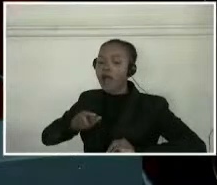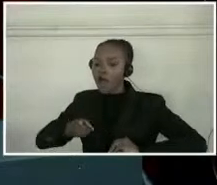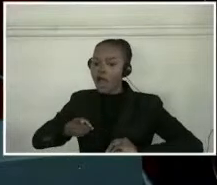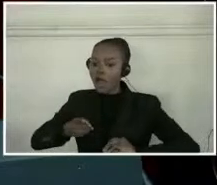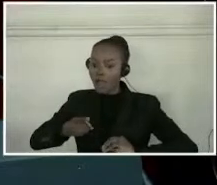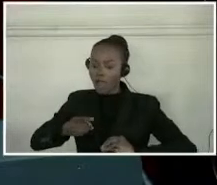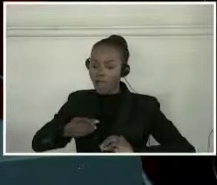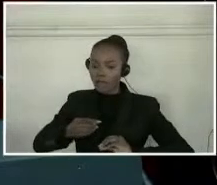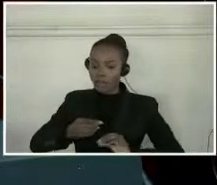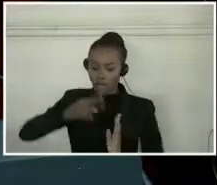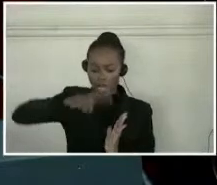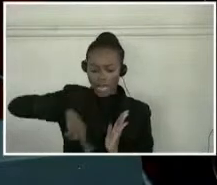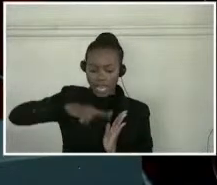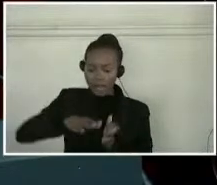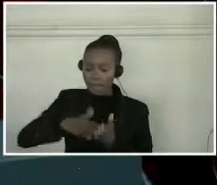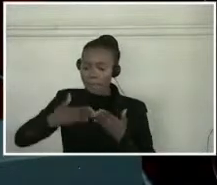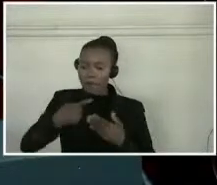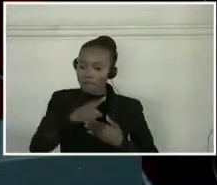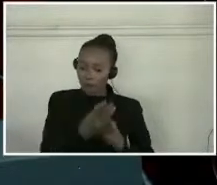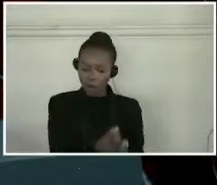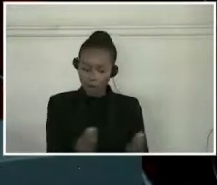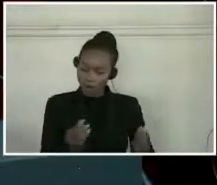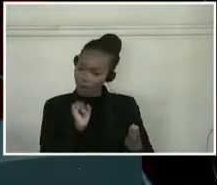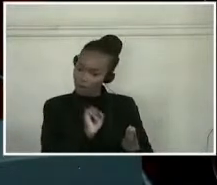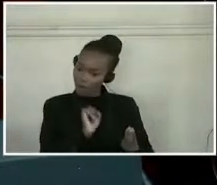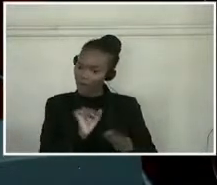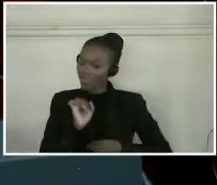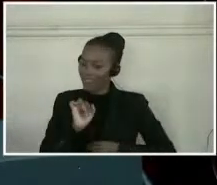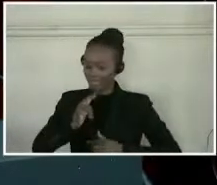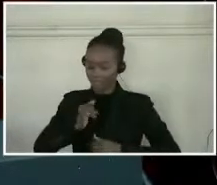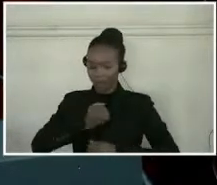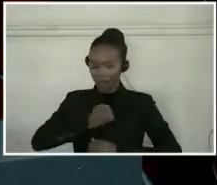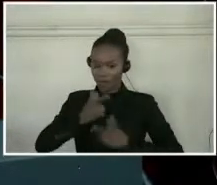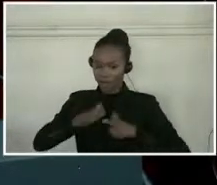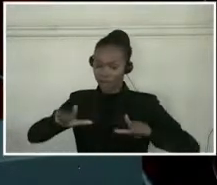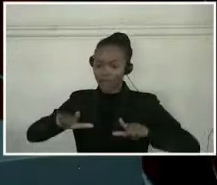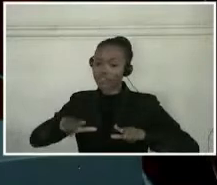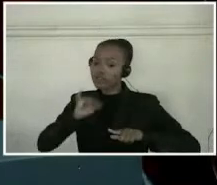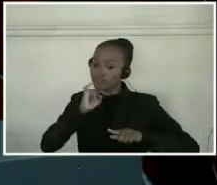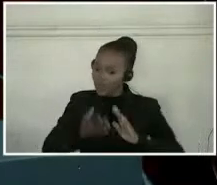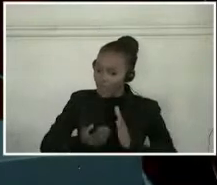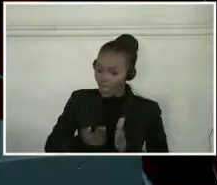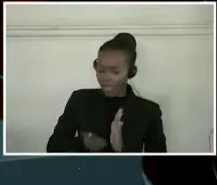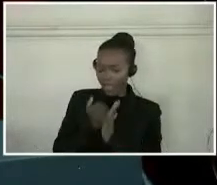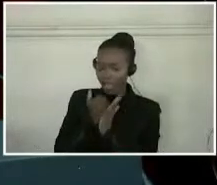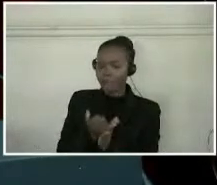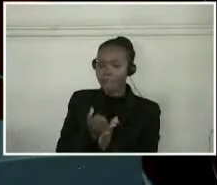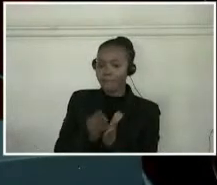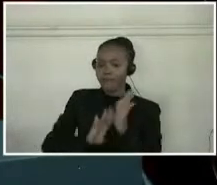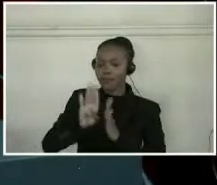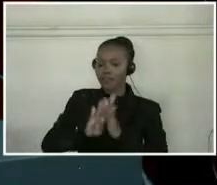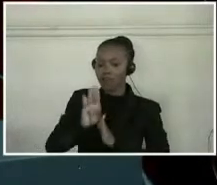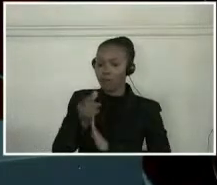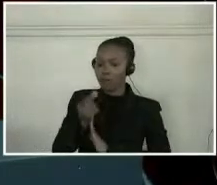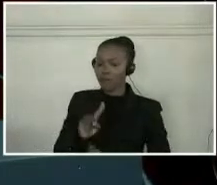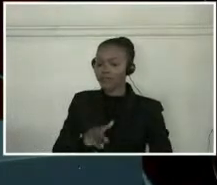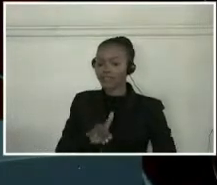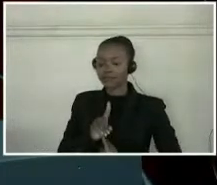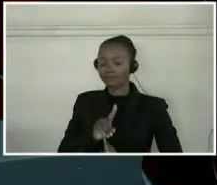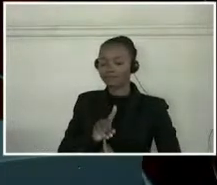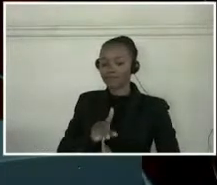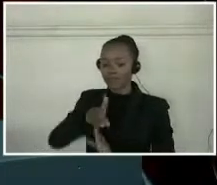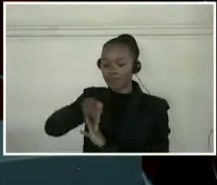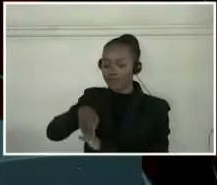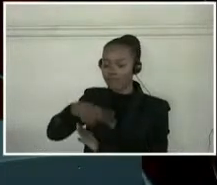the program has successfully developed ac zulu phonics to assist with teaching in civil through